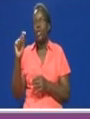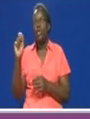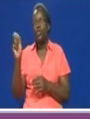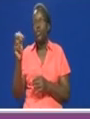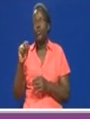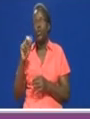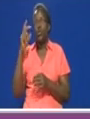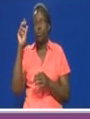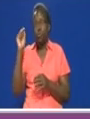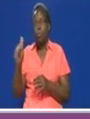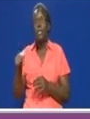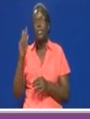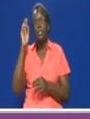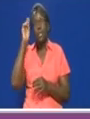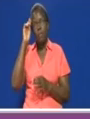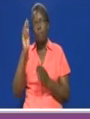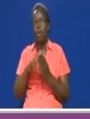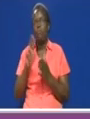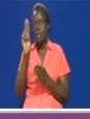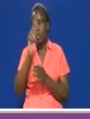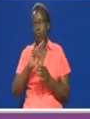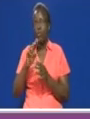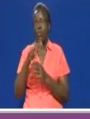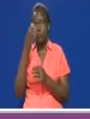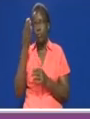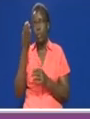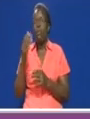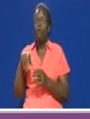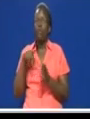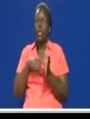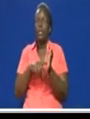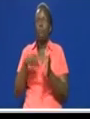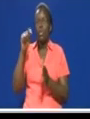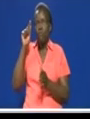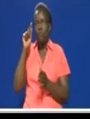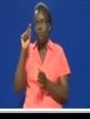of punctuation marks. For instance, that the full stop, the